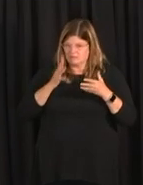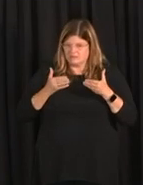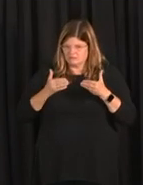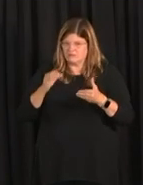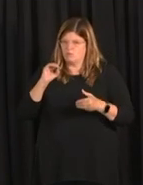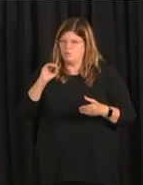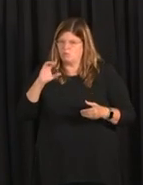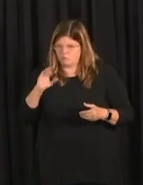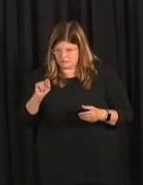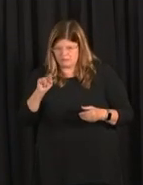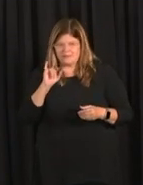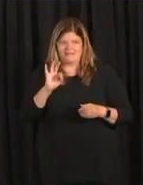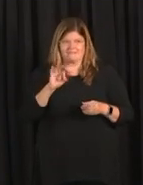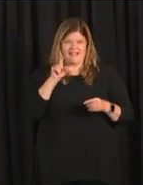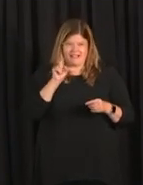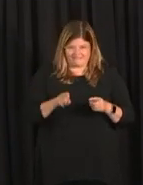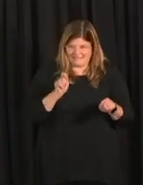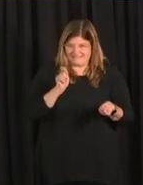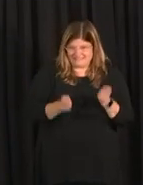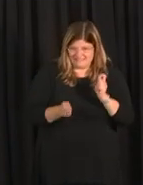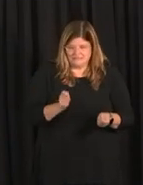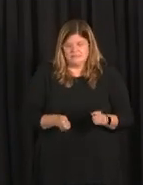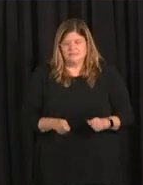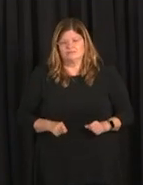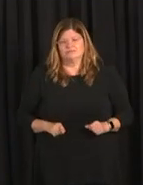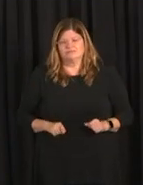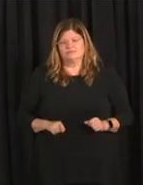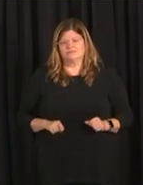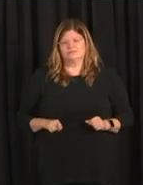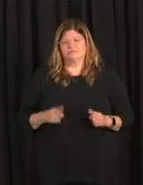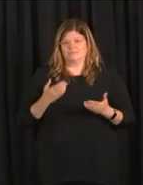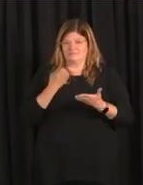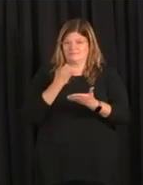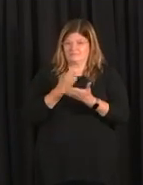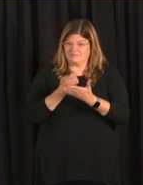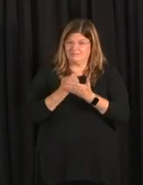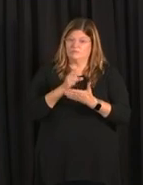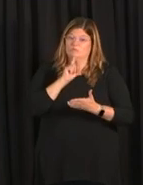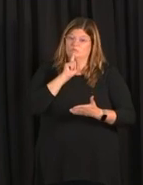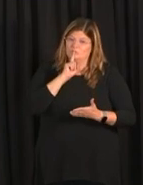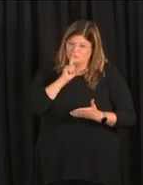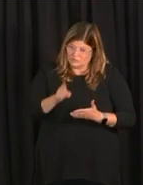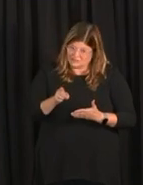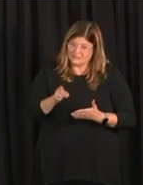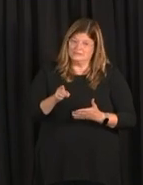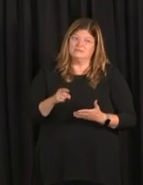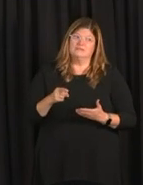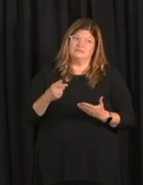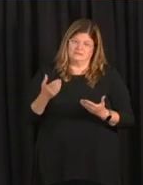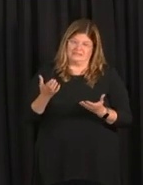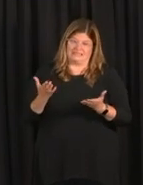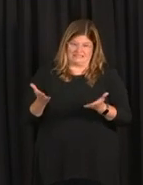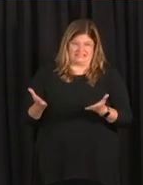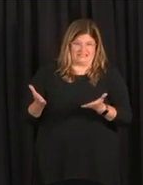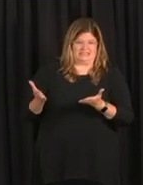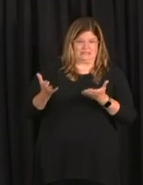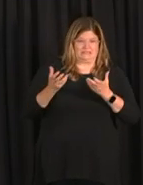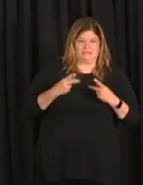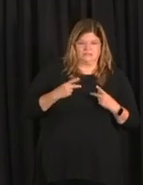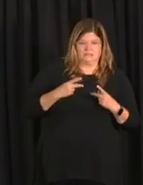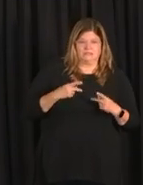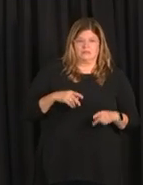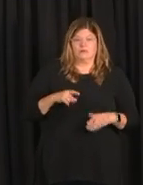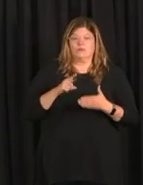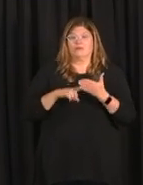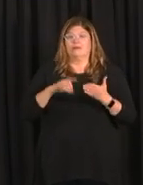October if we have to do that. The economy is coming back, so that what the